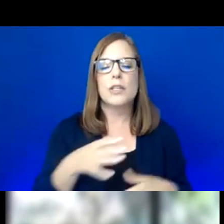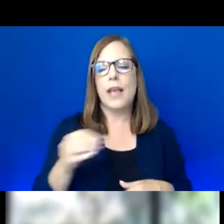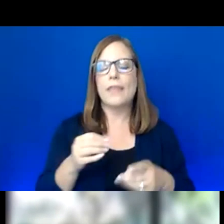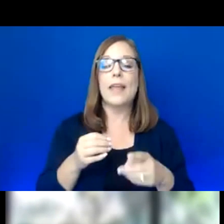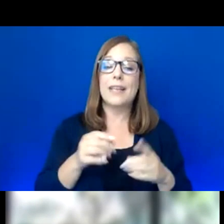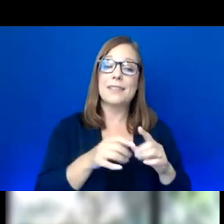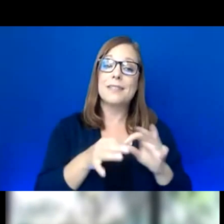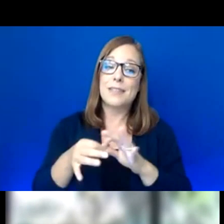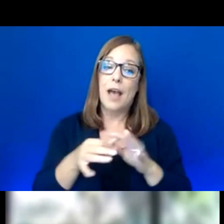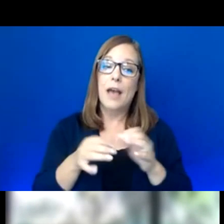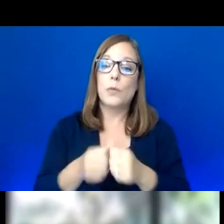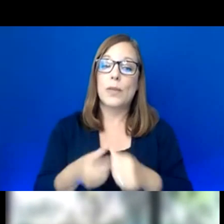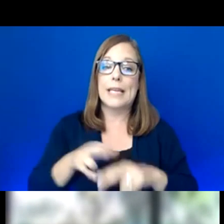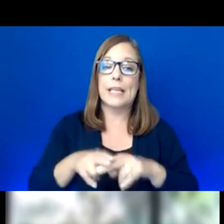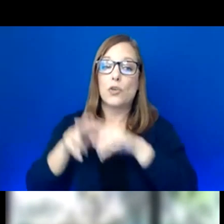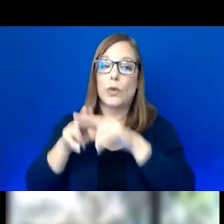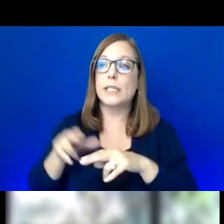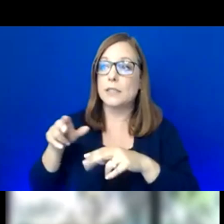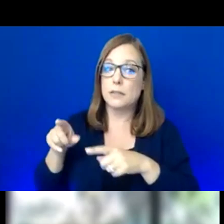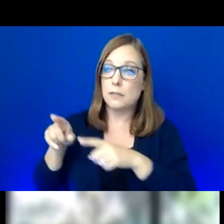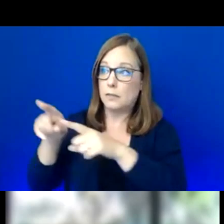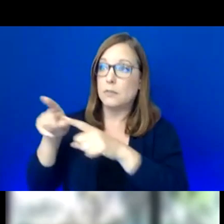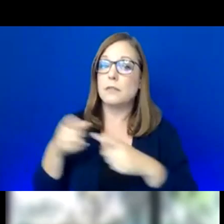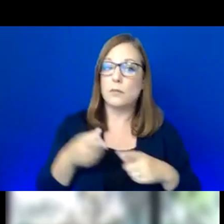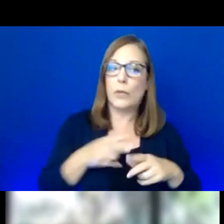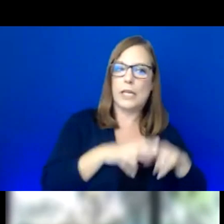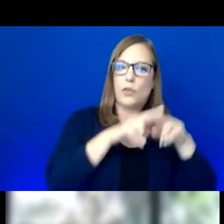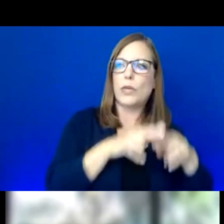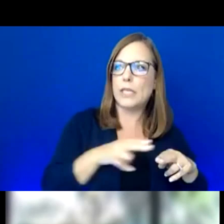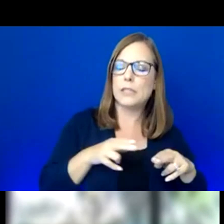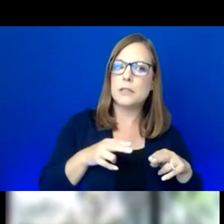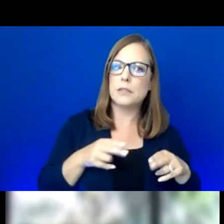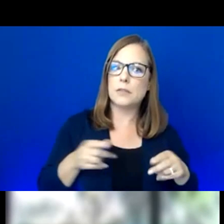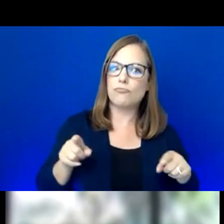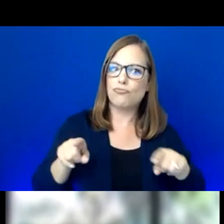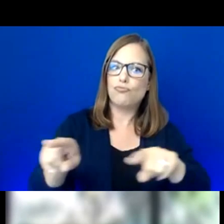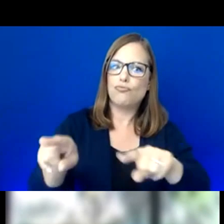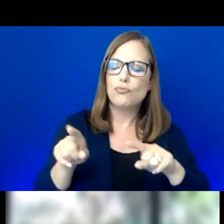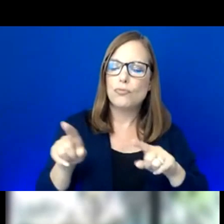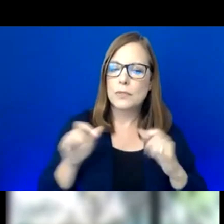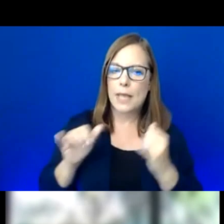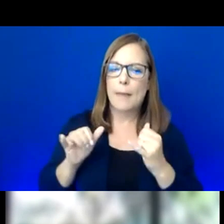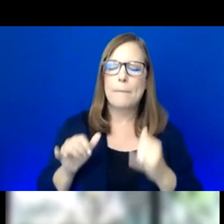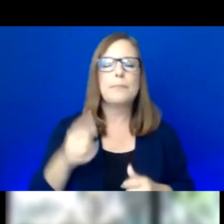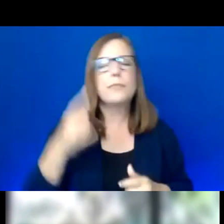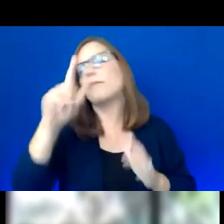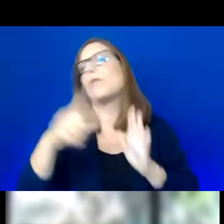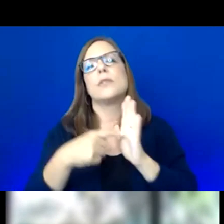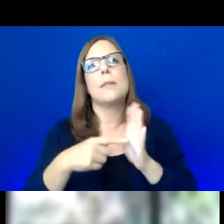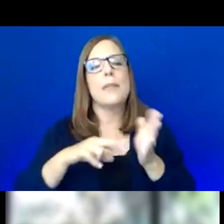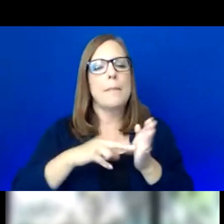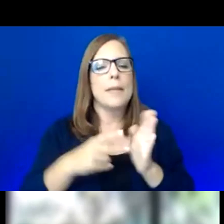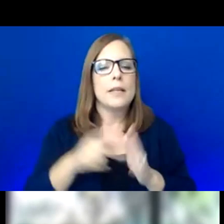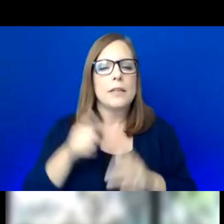annually, like the consumer price index. So for this, I mean, if you were, you would